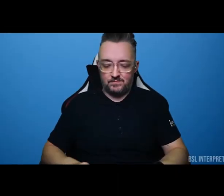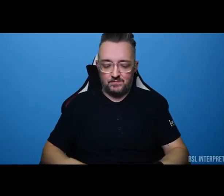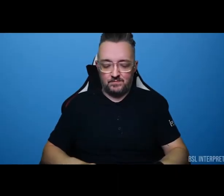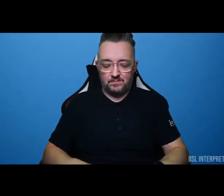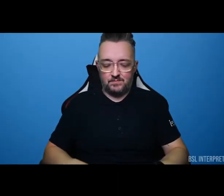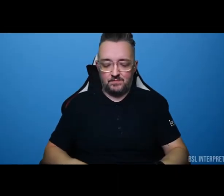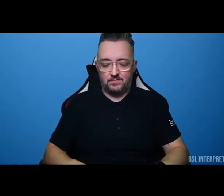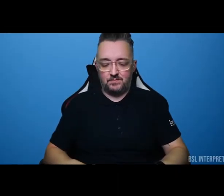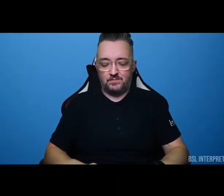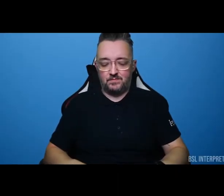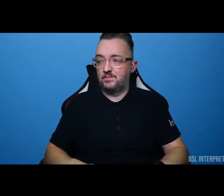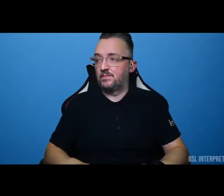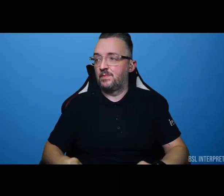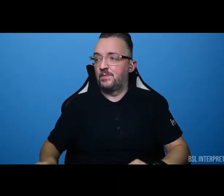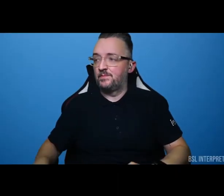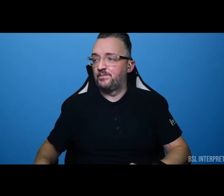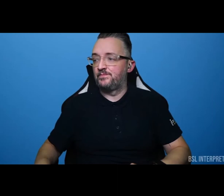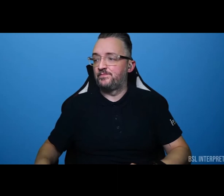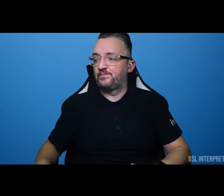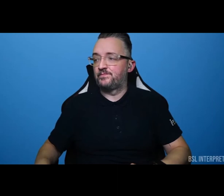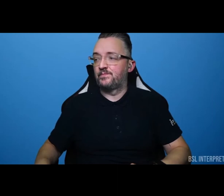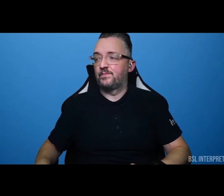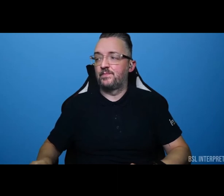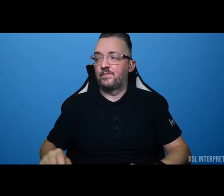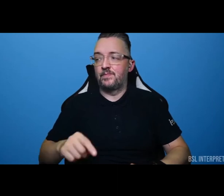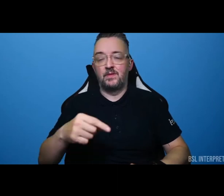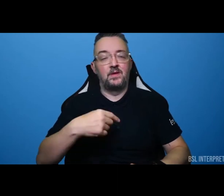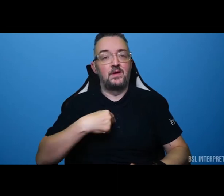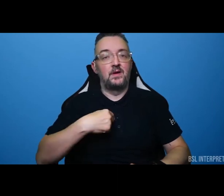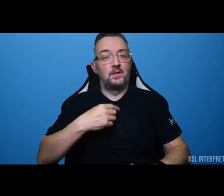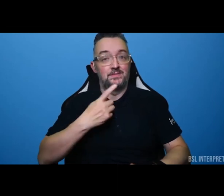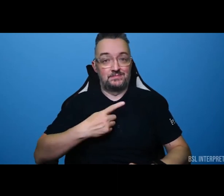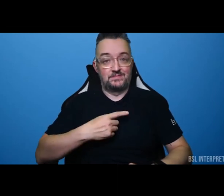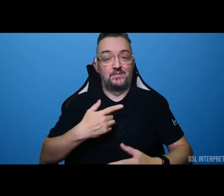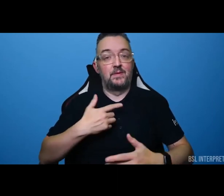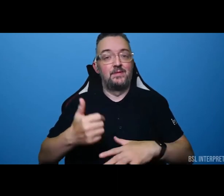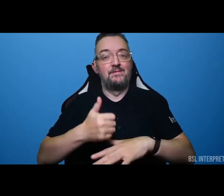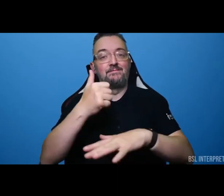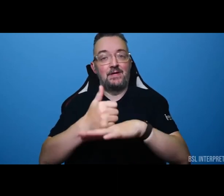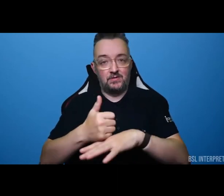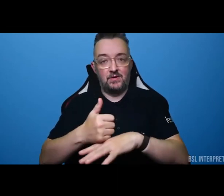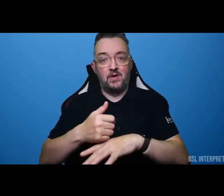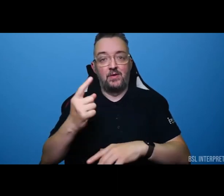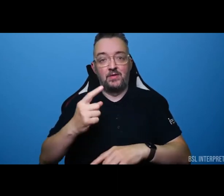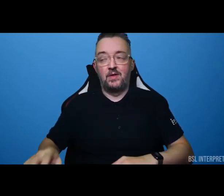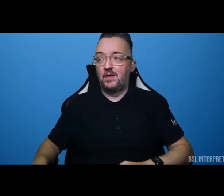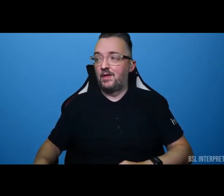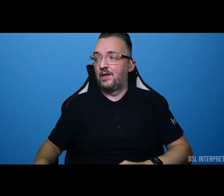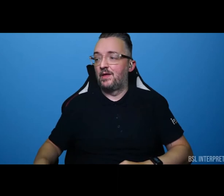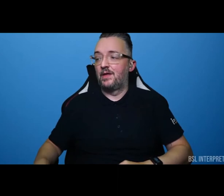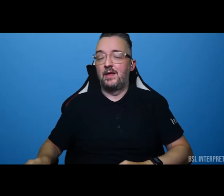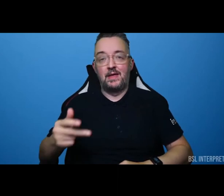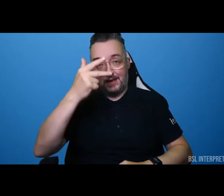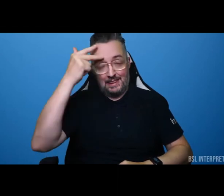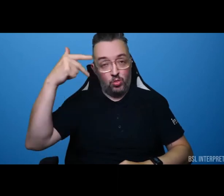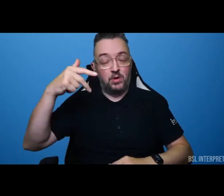Hello, everyone. I'm Julijonas Urbanas, the founder of the Lithuanian Space Agency,